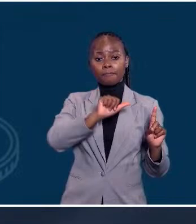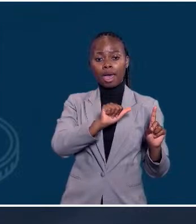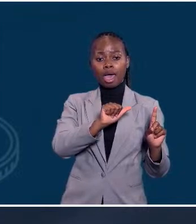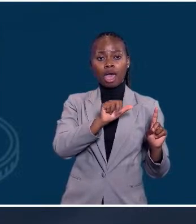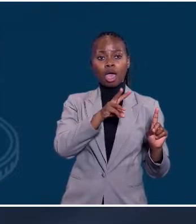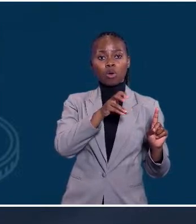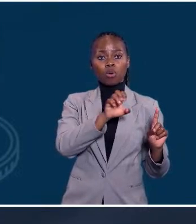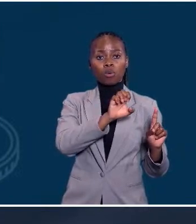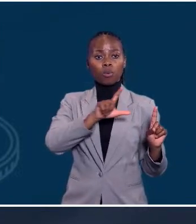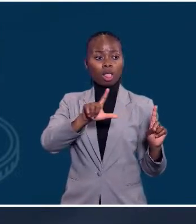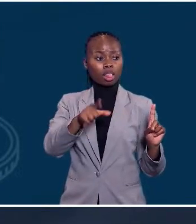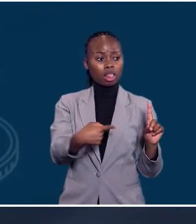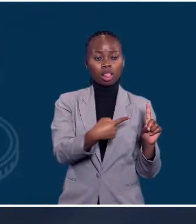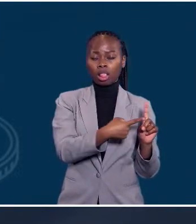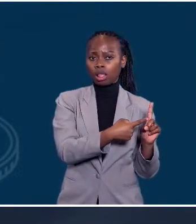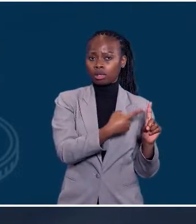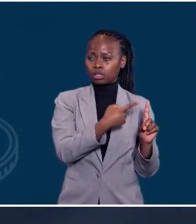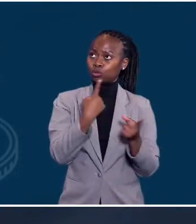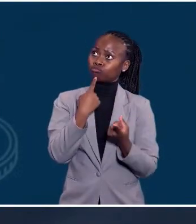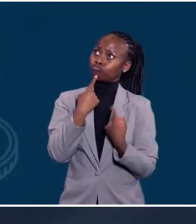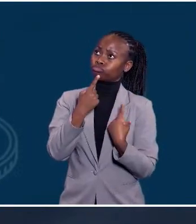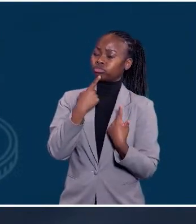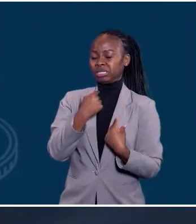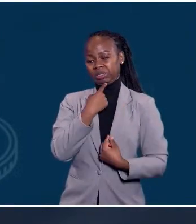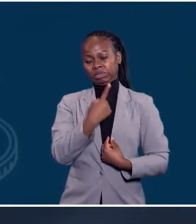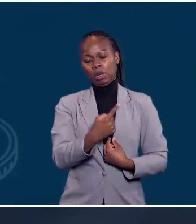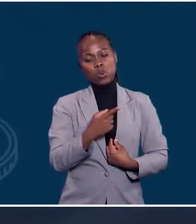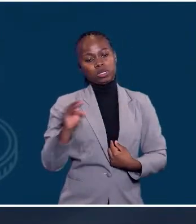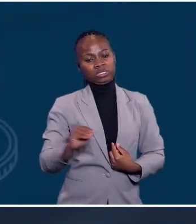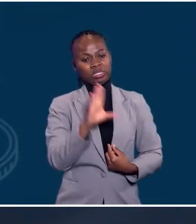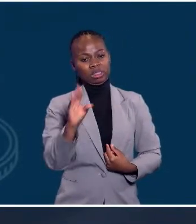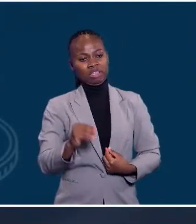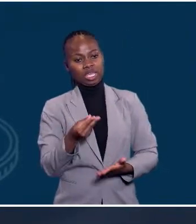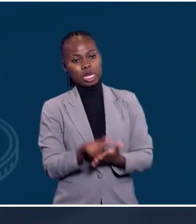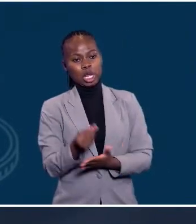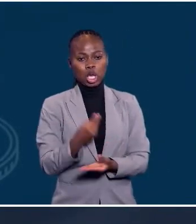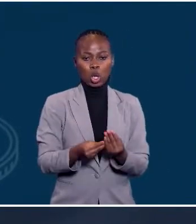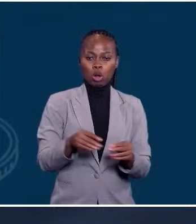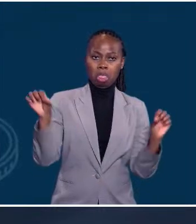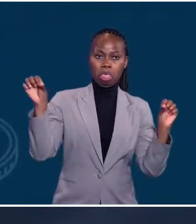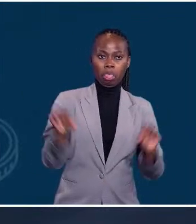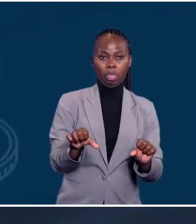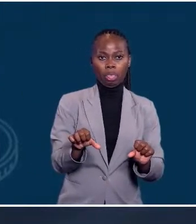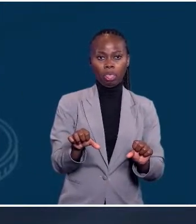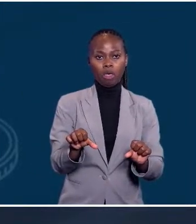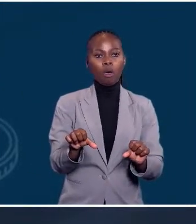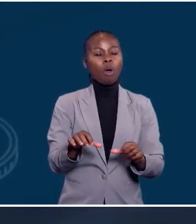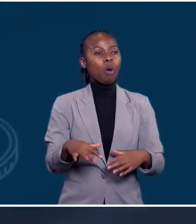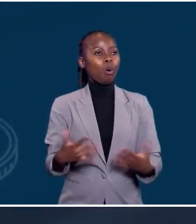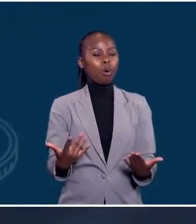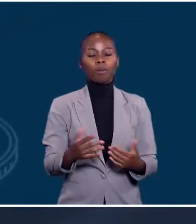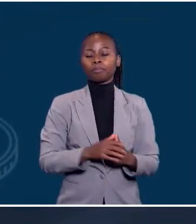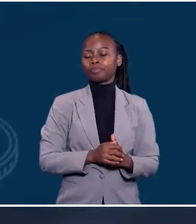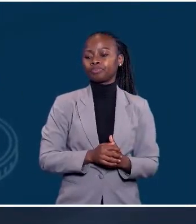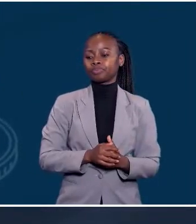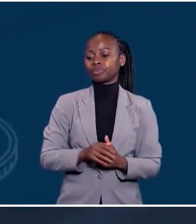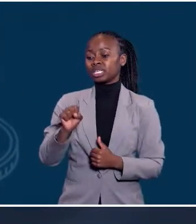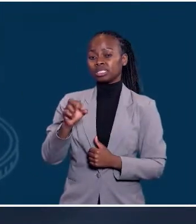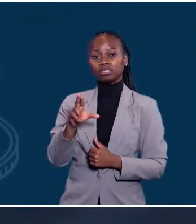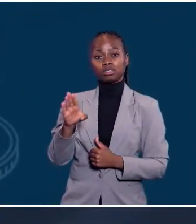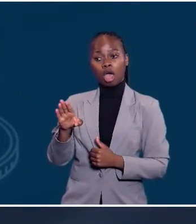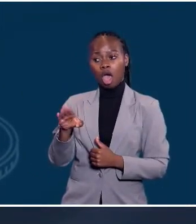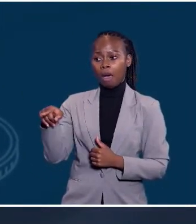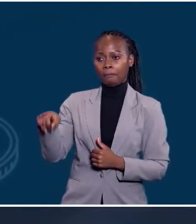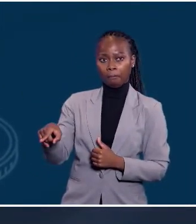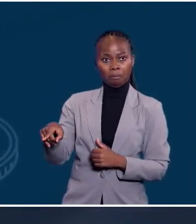badly or how well the South African economy is doing, or how well or how badly the South African Reserve Bank